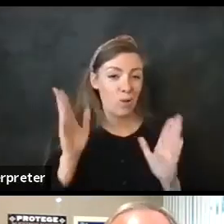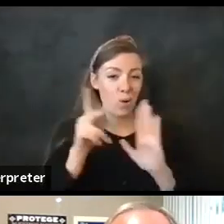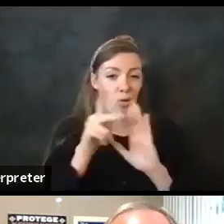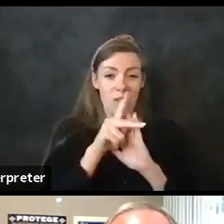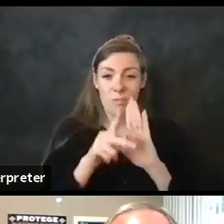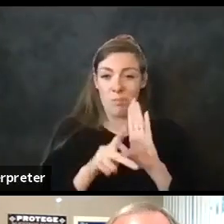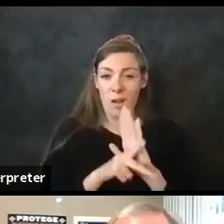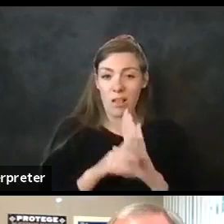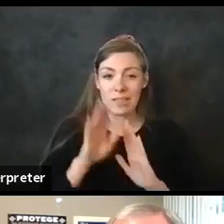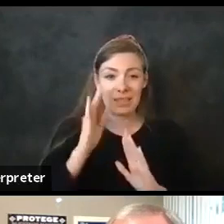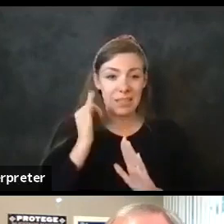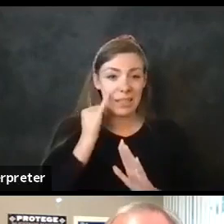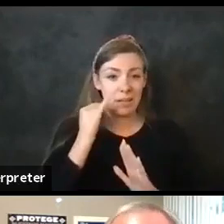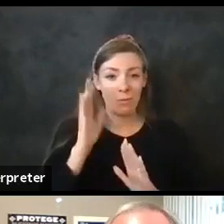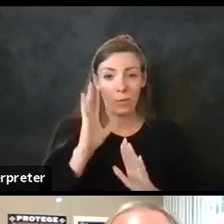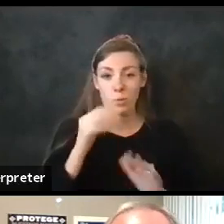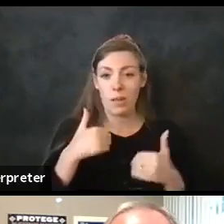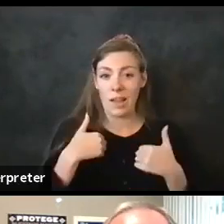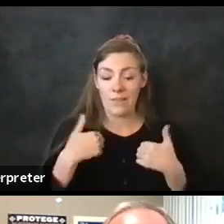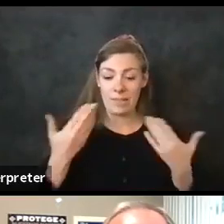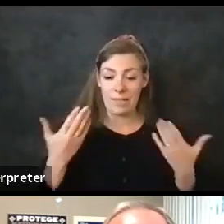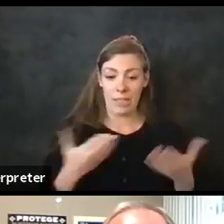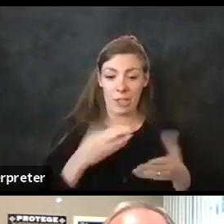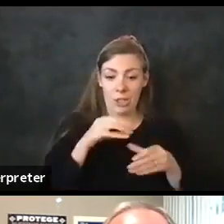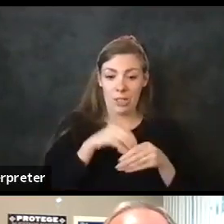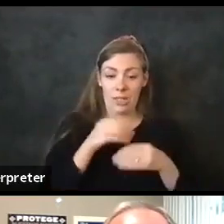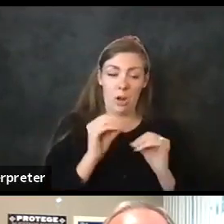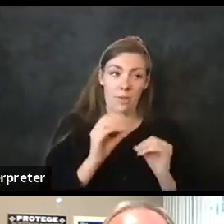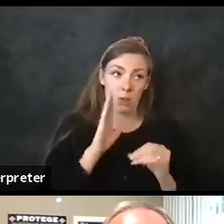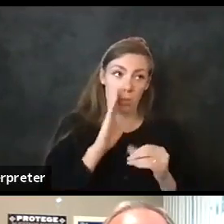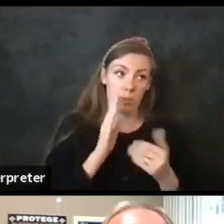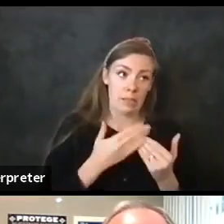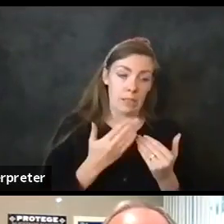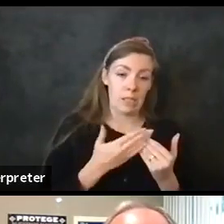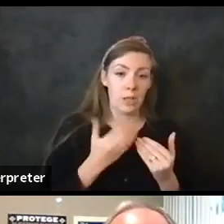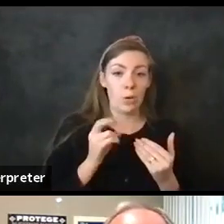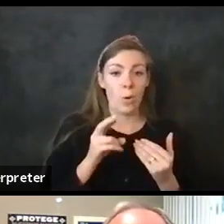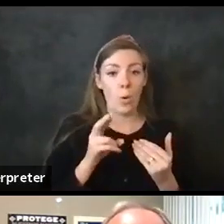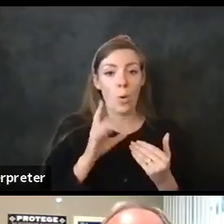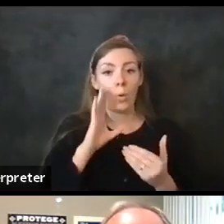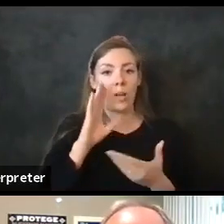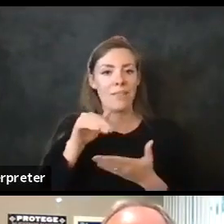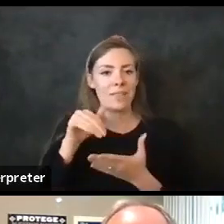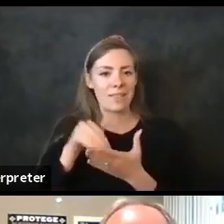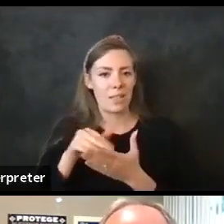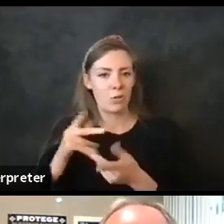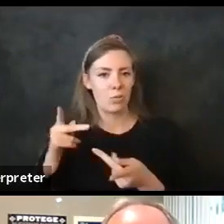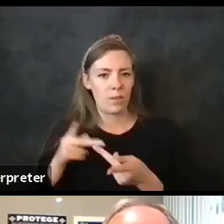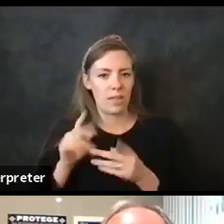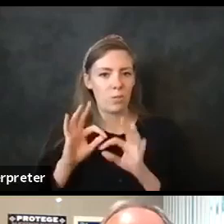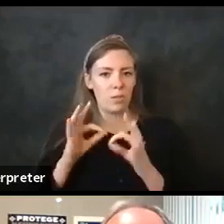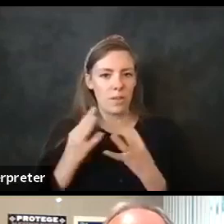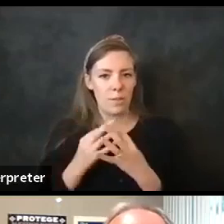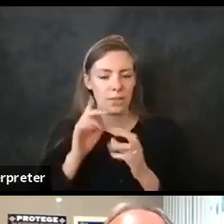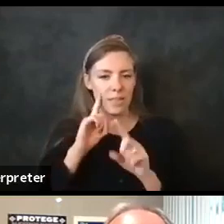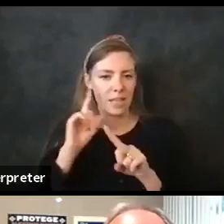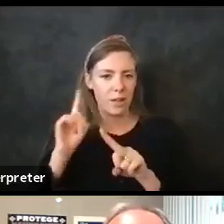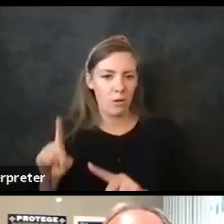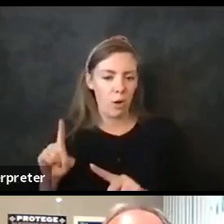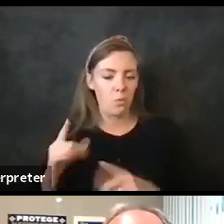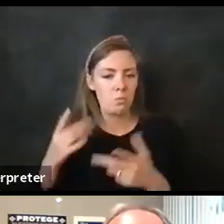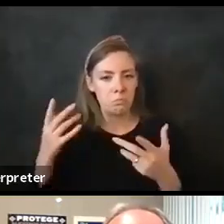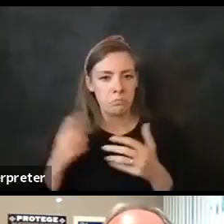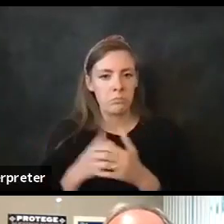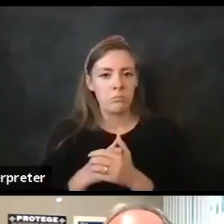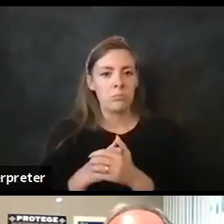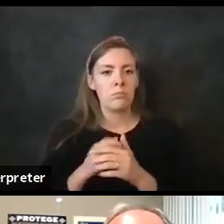going to have it in our office, which would be so convenient, or if we'll have a central place where families will come. But as you know,